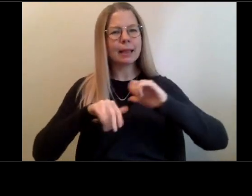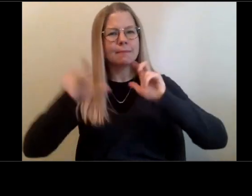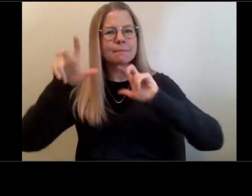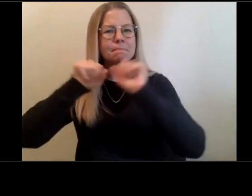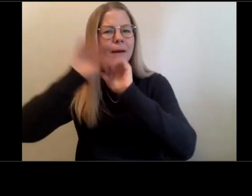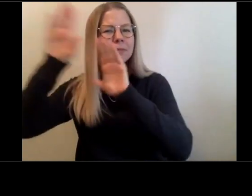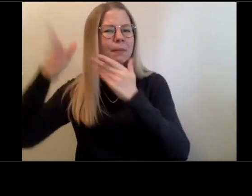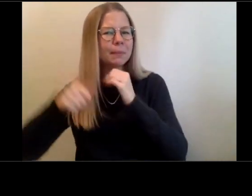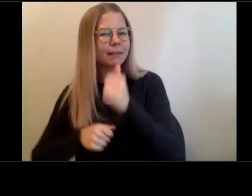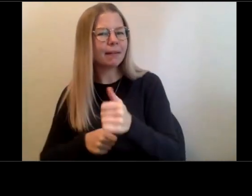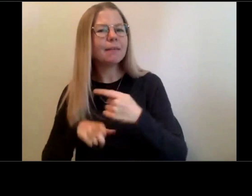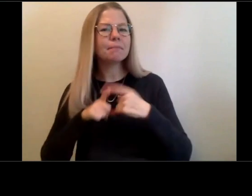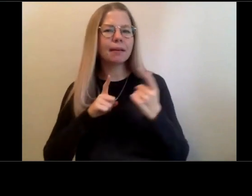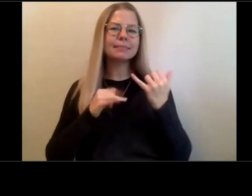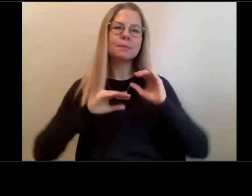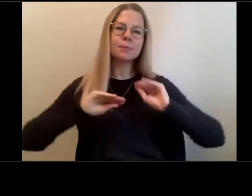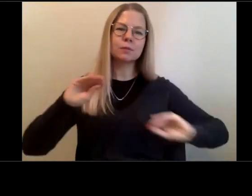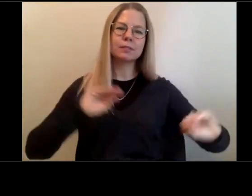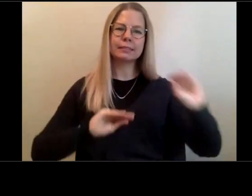think it is that business of